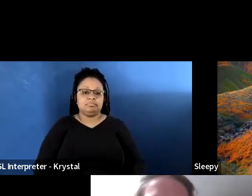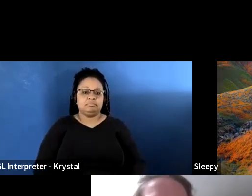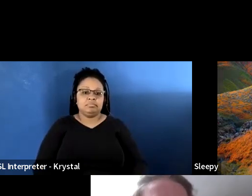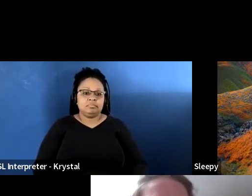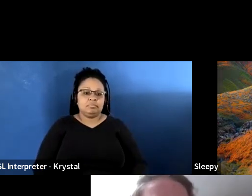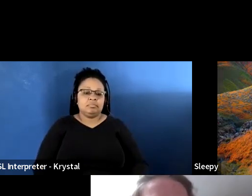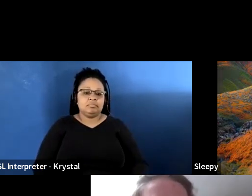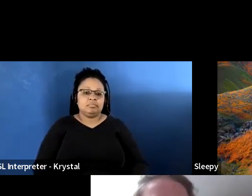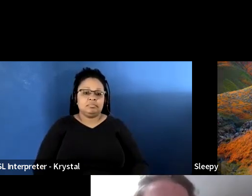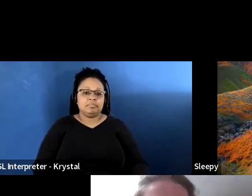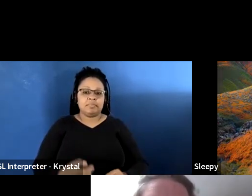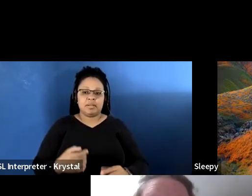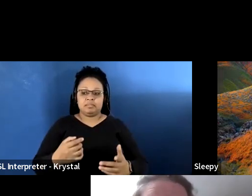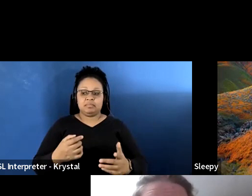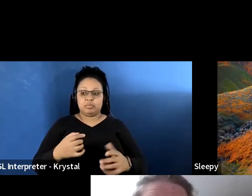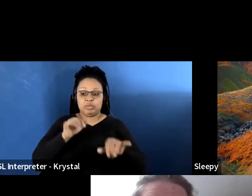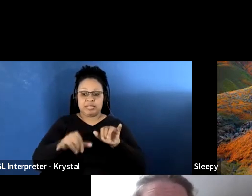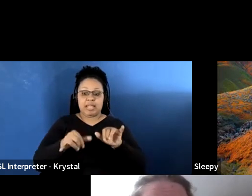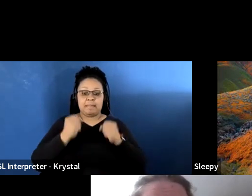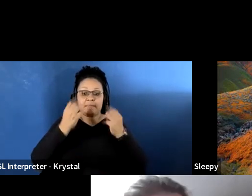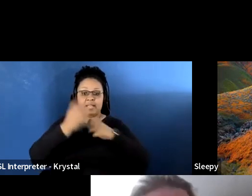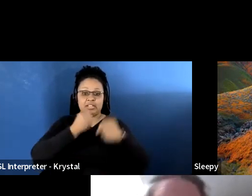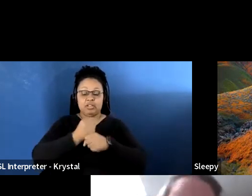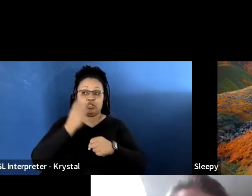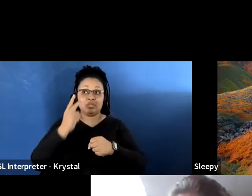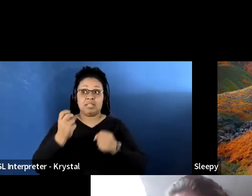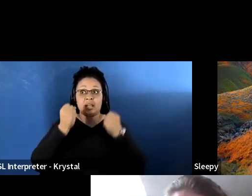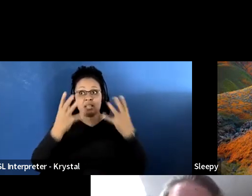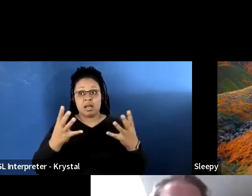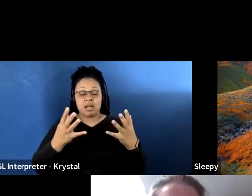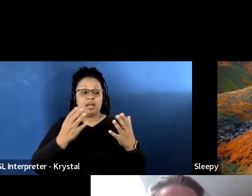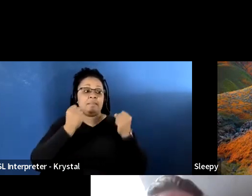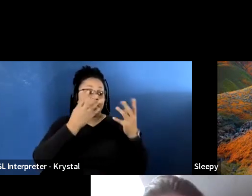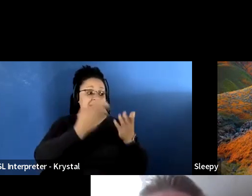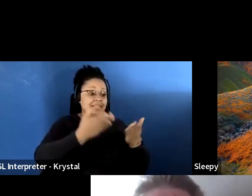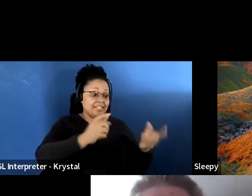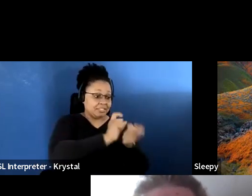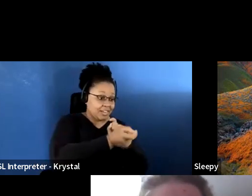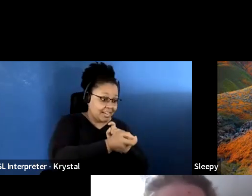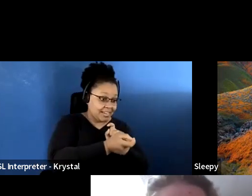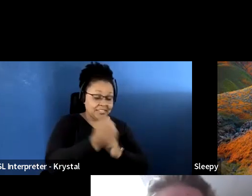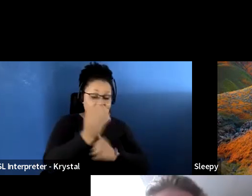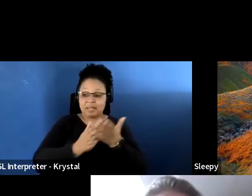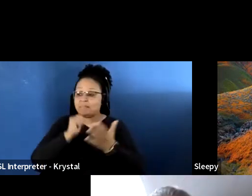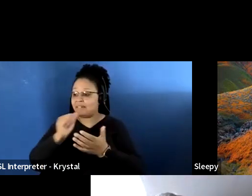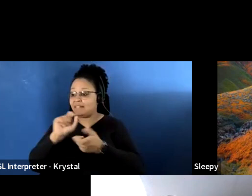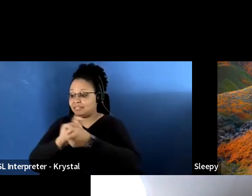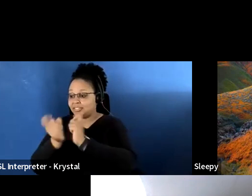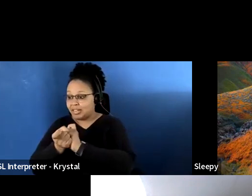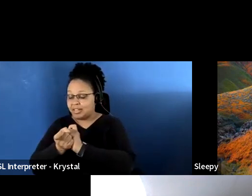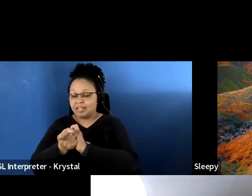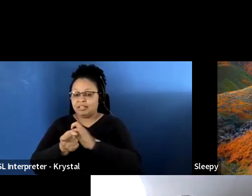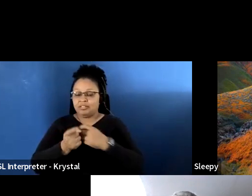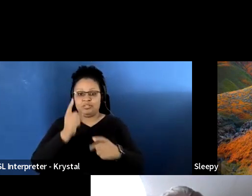So we see a lot when you've been here a while, and a lot has yeah, changed and not yeah. changed. And The landscape